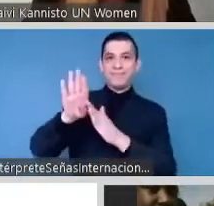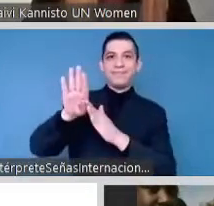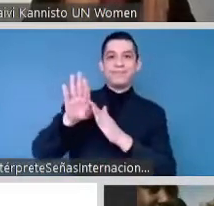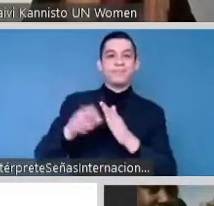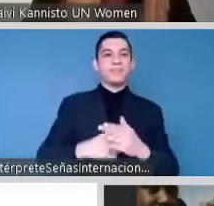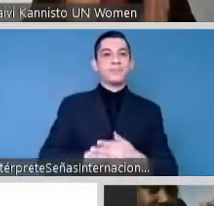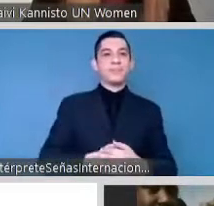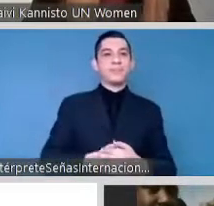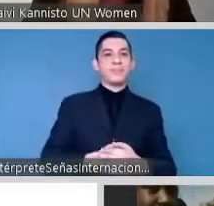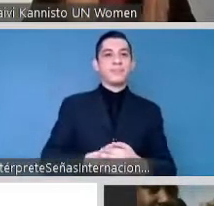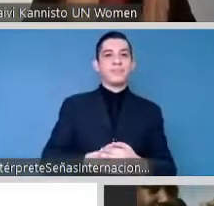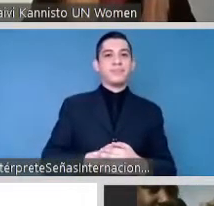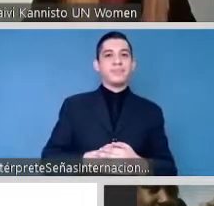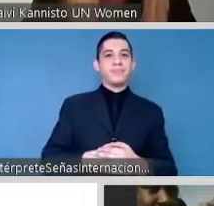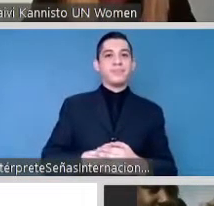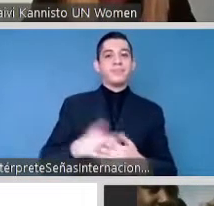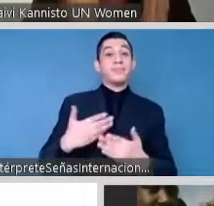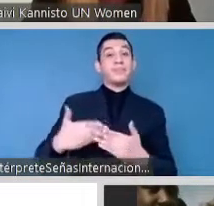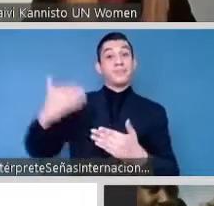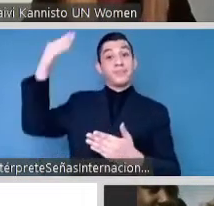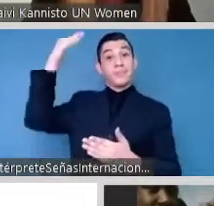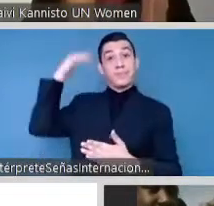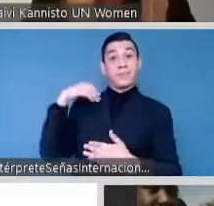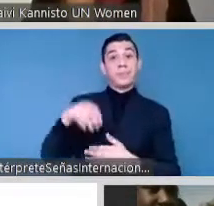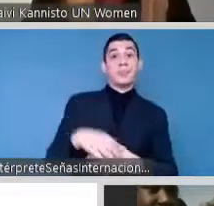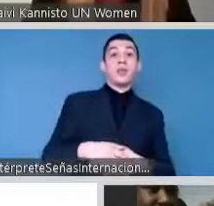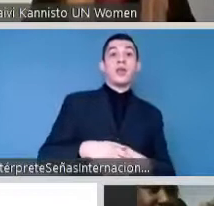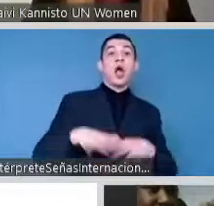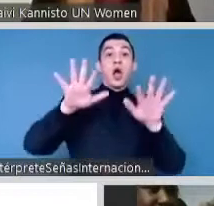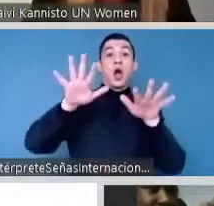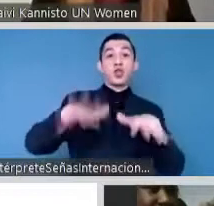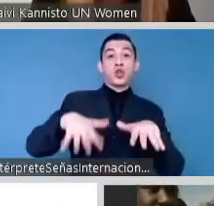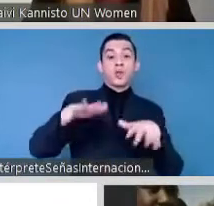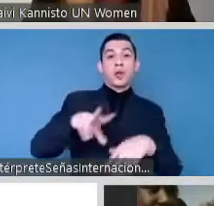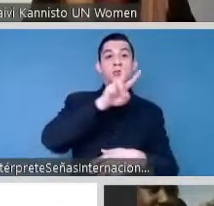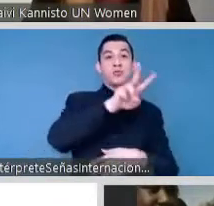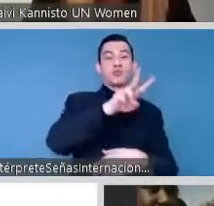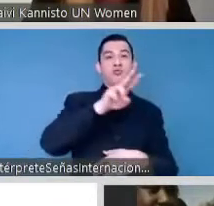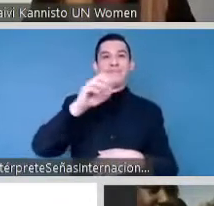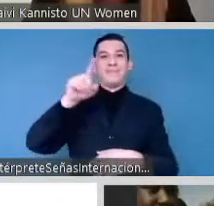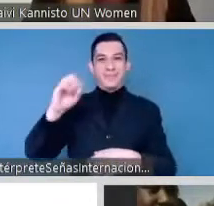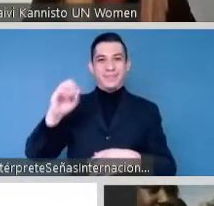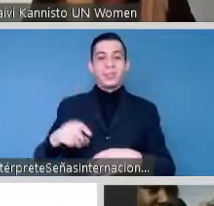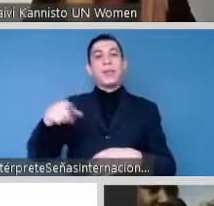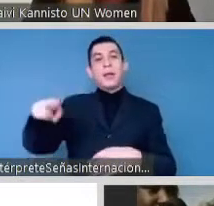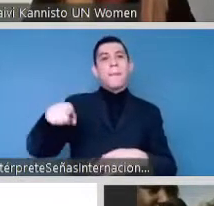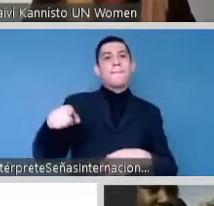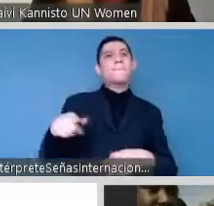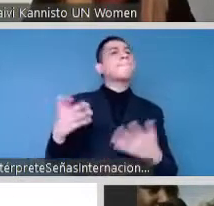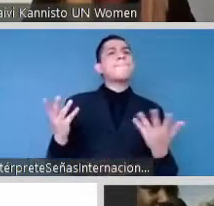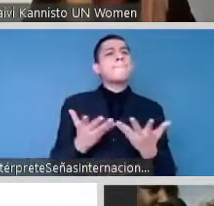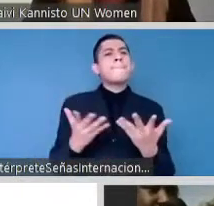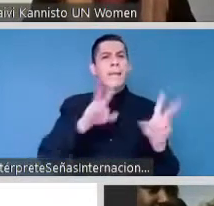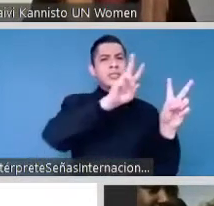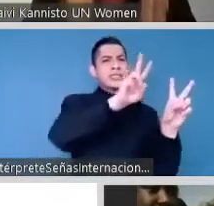Ukrainian government adopted second national action plan 1325 until 2025. And I